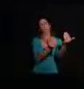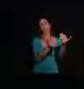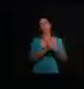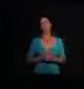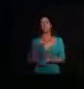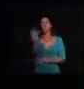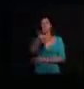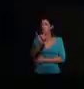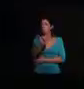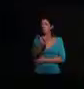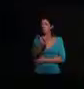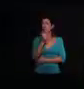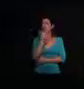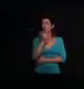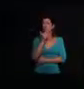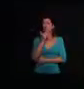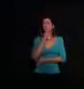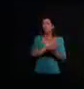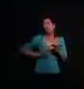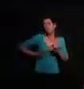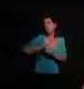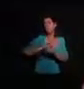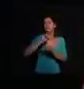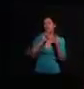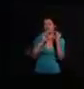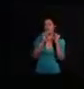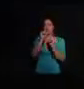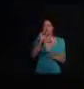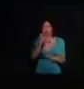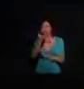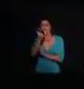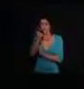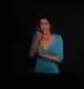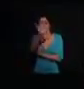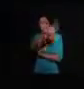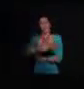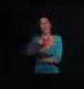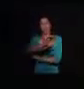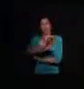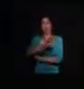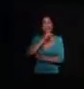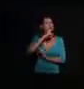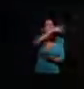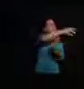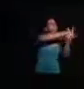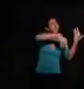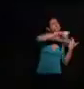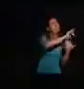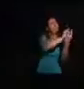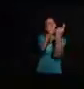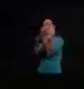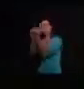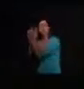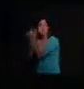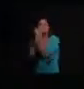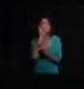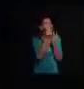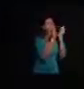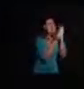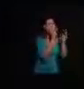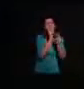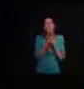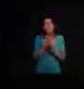I would also like to thank the local community. It's been really nice to have this event and get out and talk to people in the local community and see all the interest that's